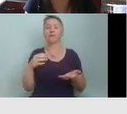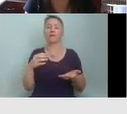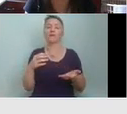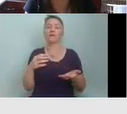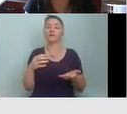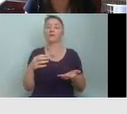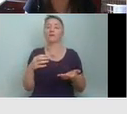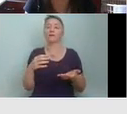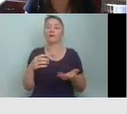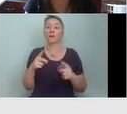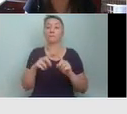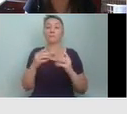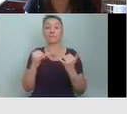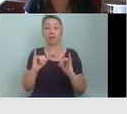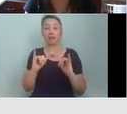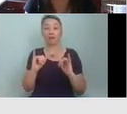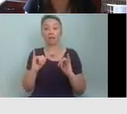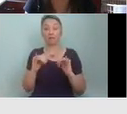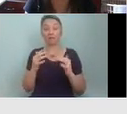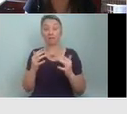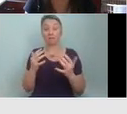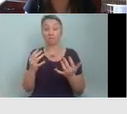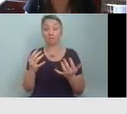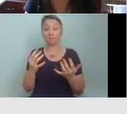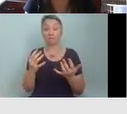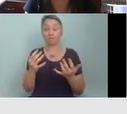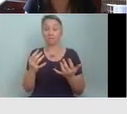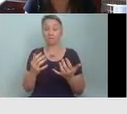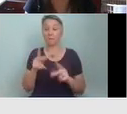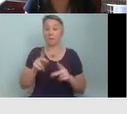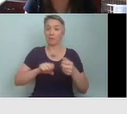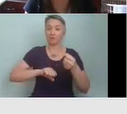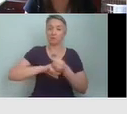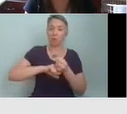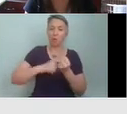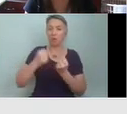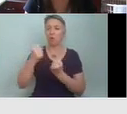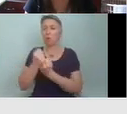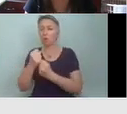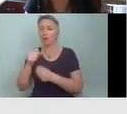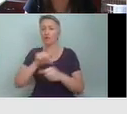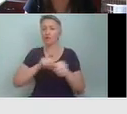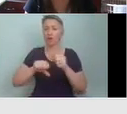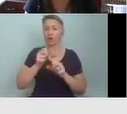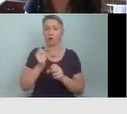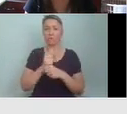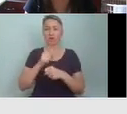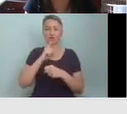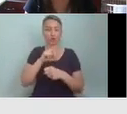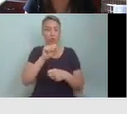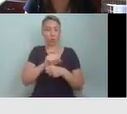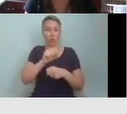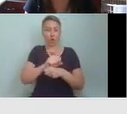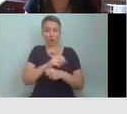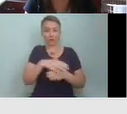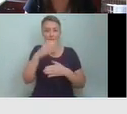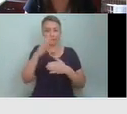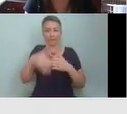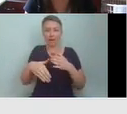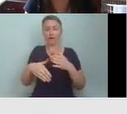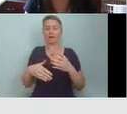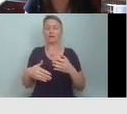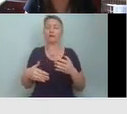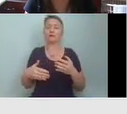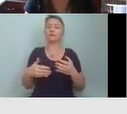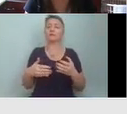and still, you know, people backing each other up to make sure we get the work done, and to even